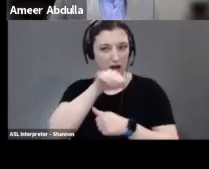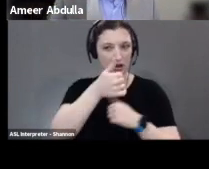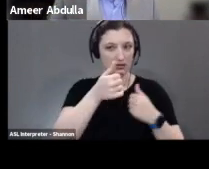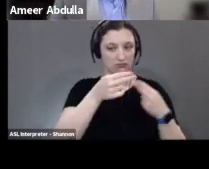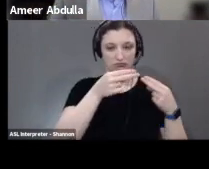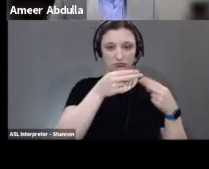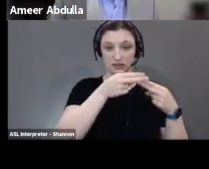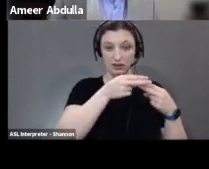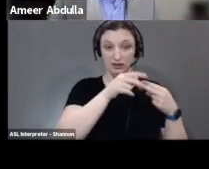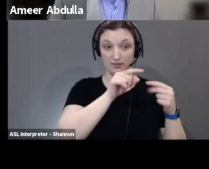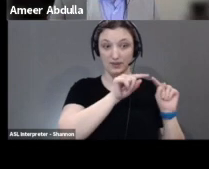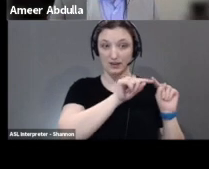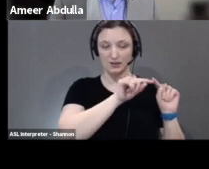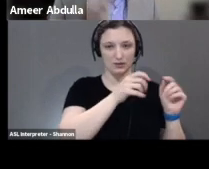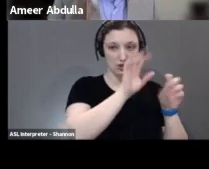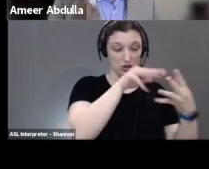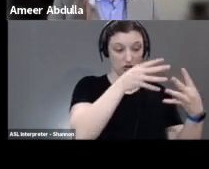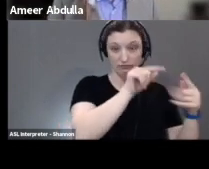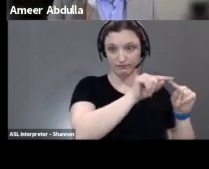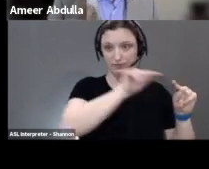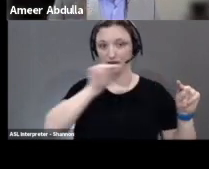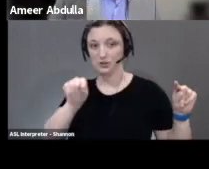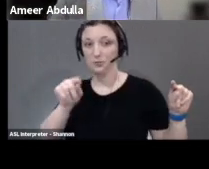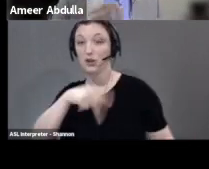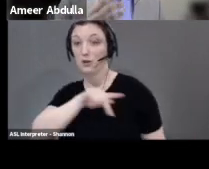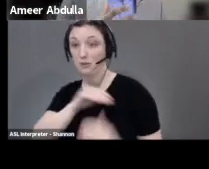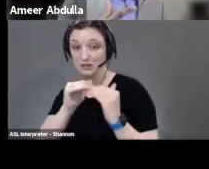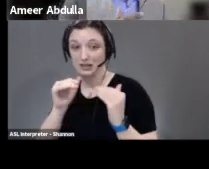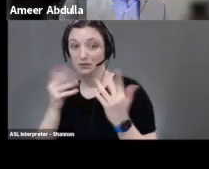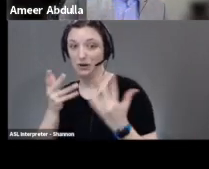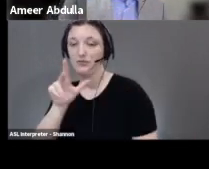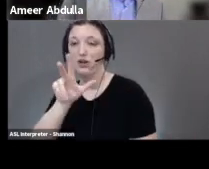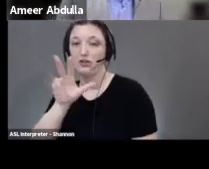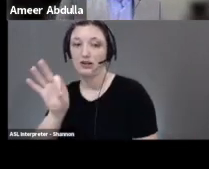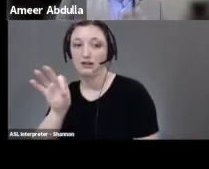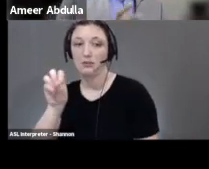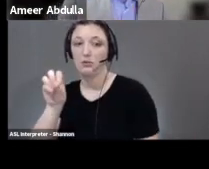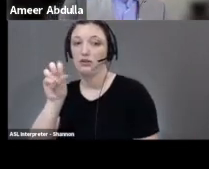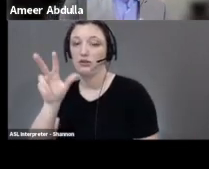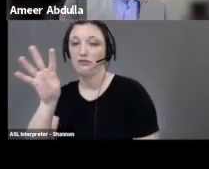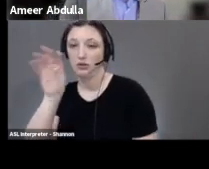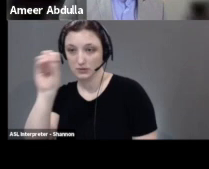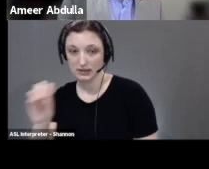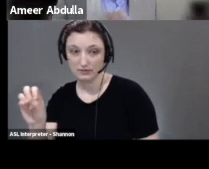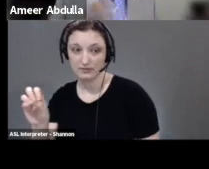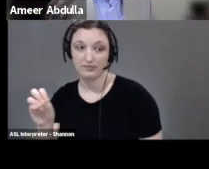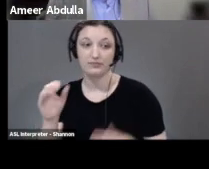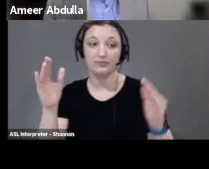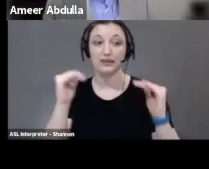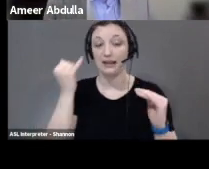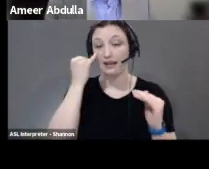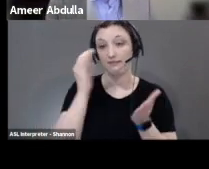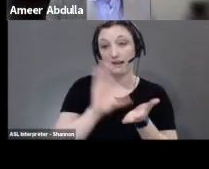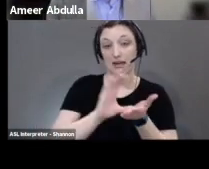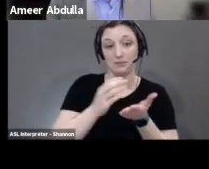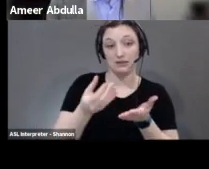rate is 39.34% on a personal level. And then if there's a capital gain in the company, it has a level of corporate tax, and then there's a